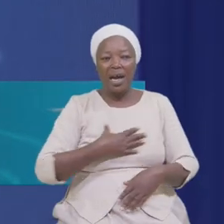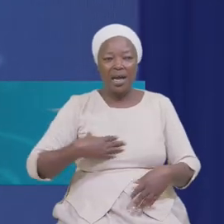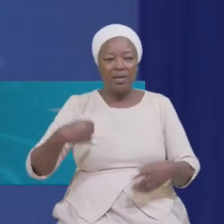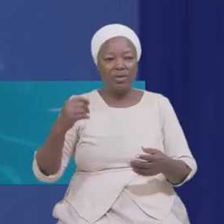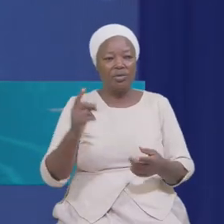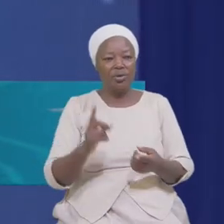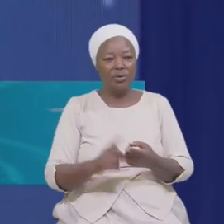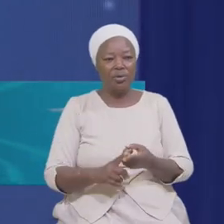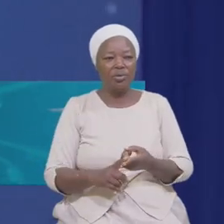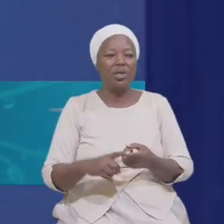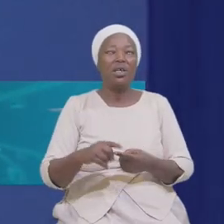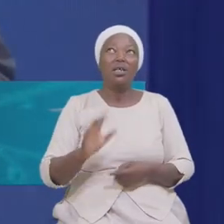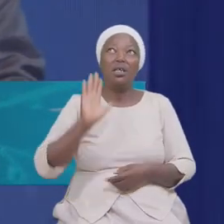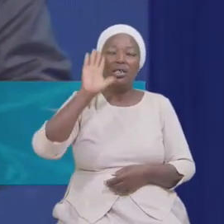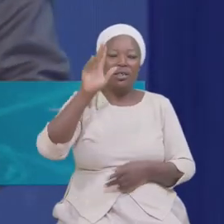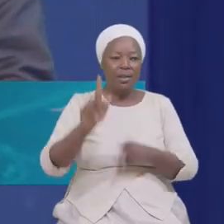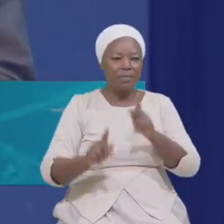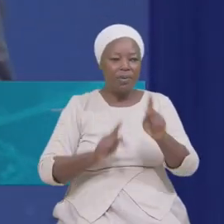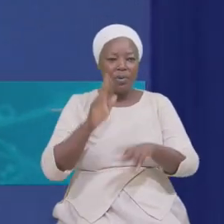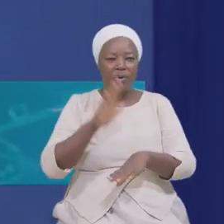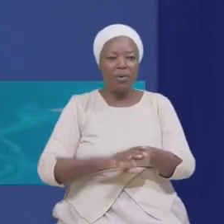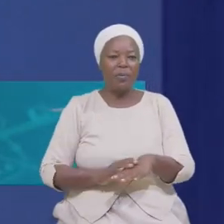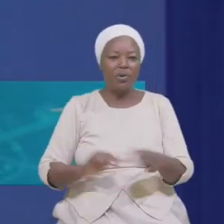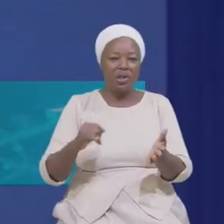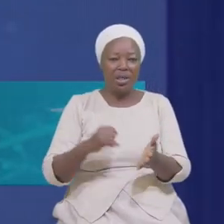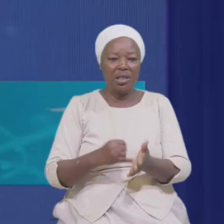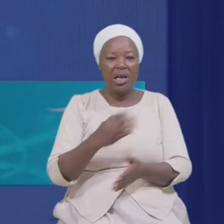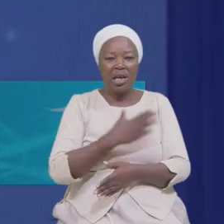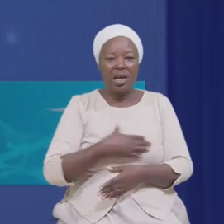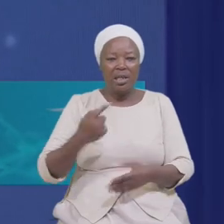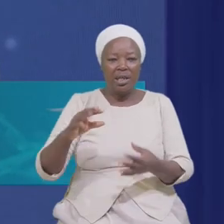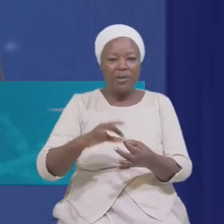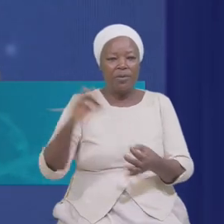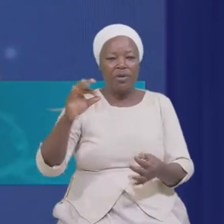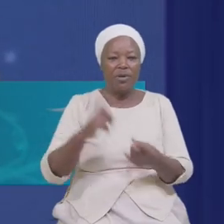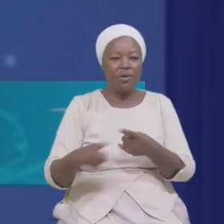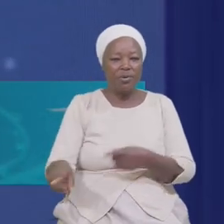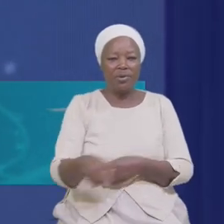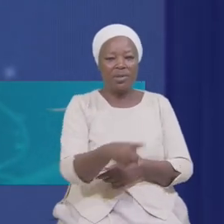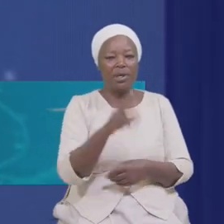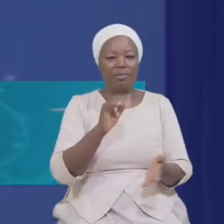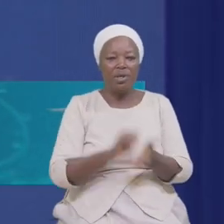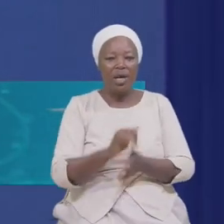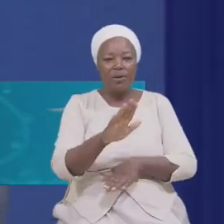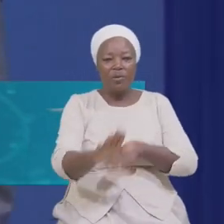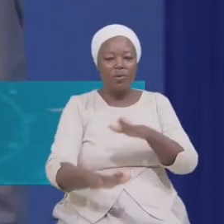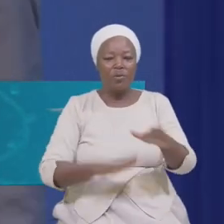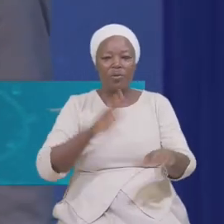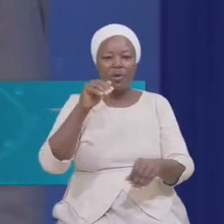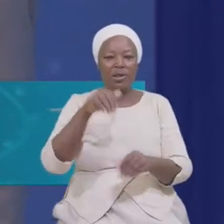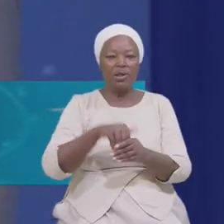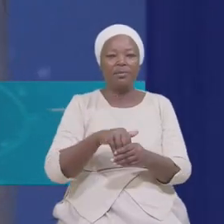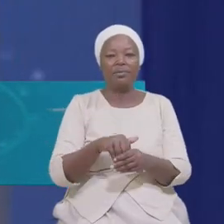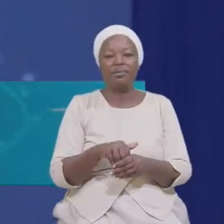his people upon it, and the spirit to them that walk therein. Look at verse